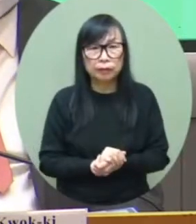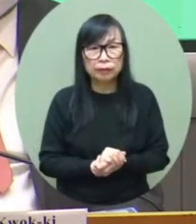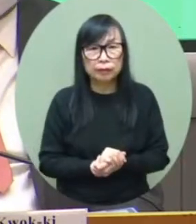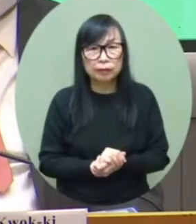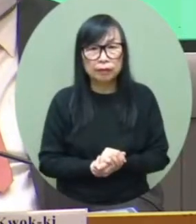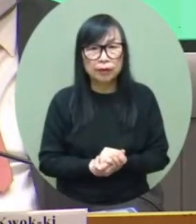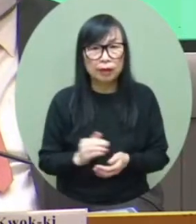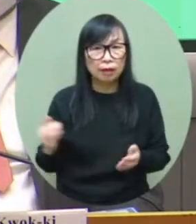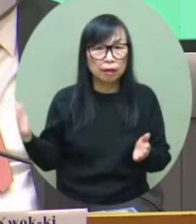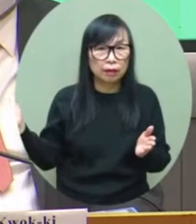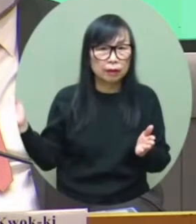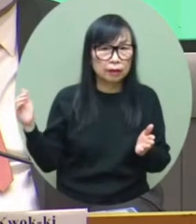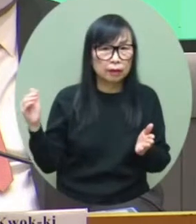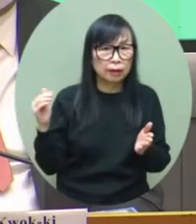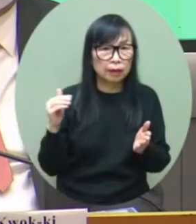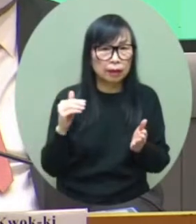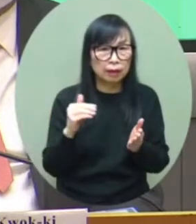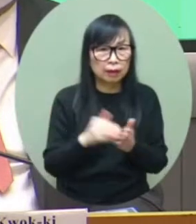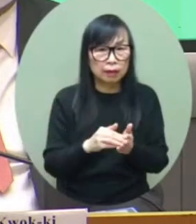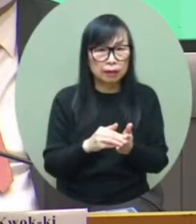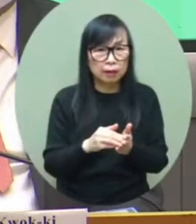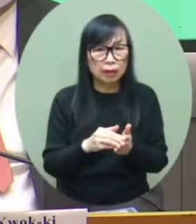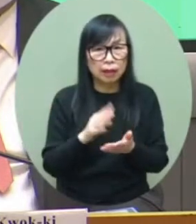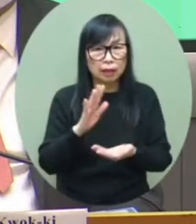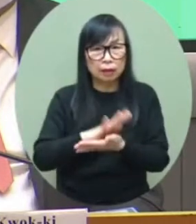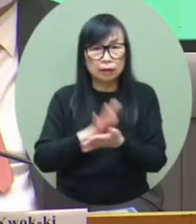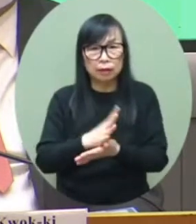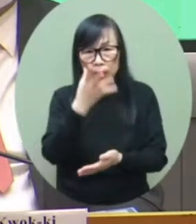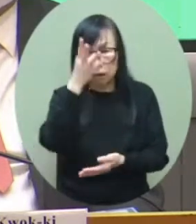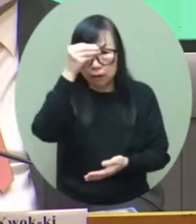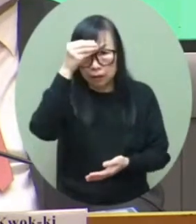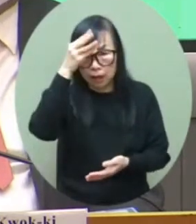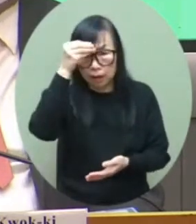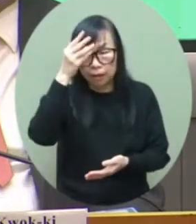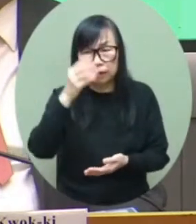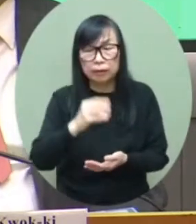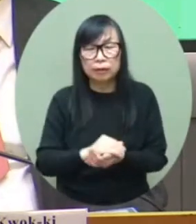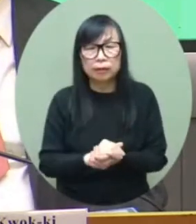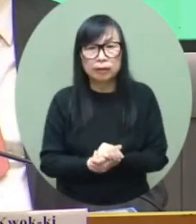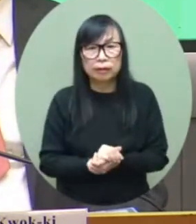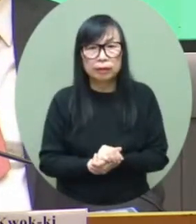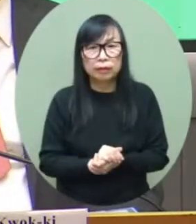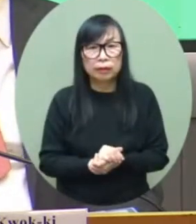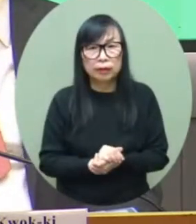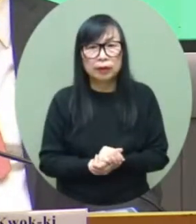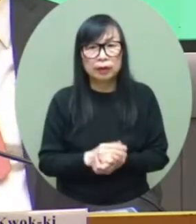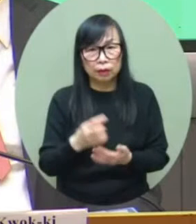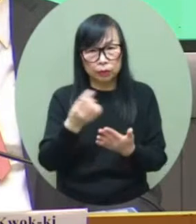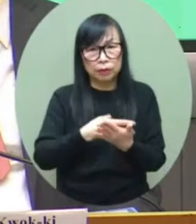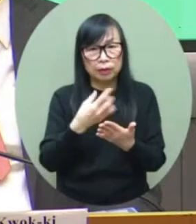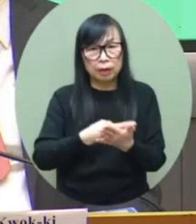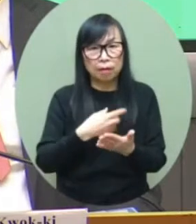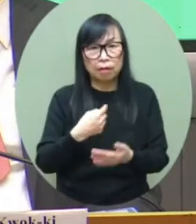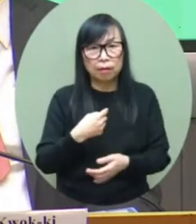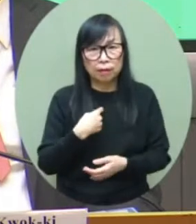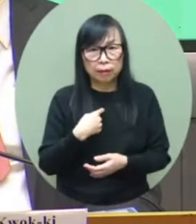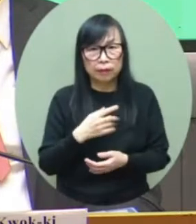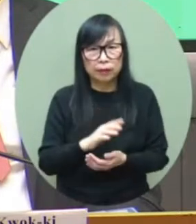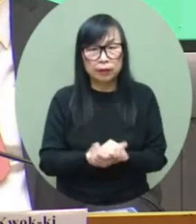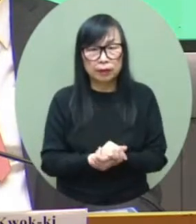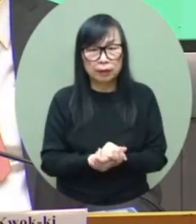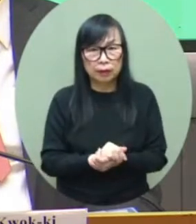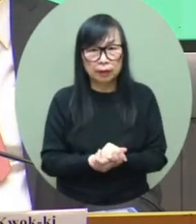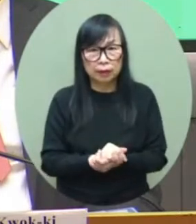learning is the doctrine of this government in the different policy areas. So